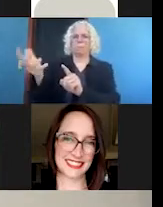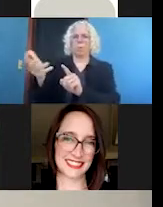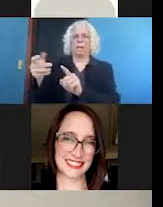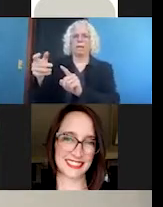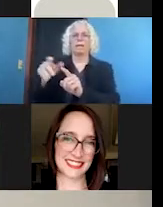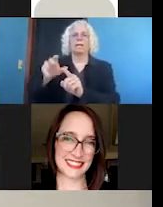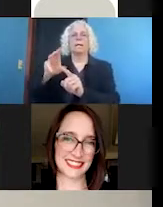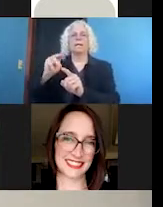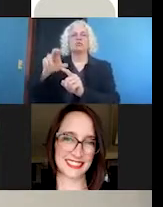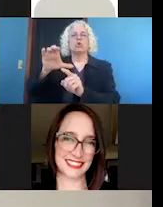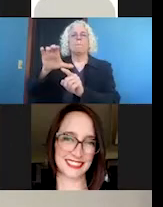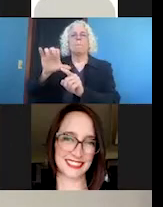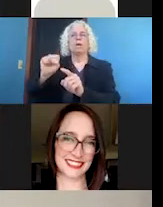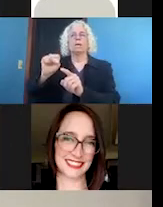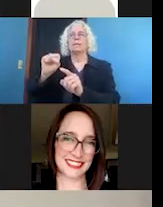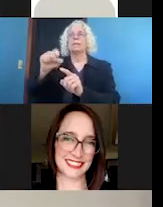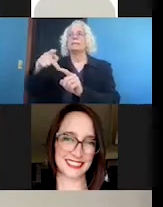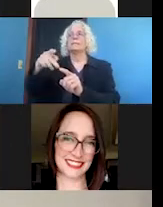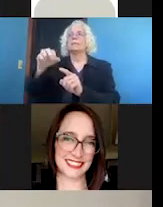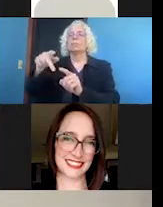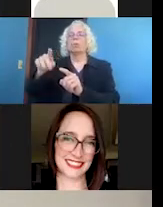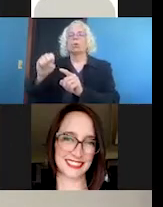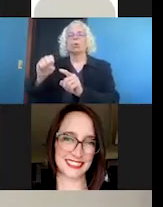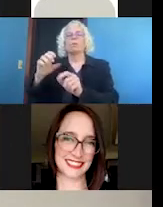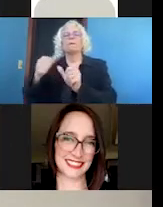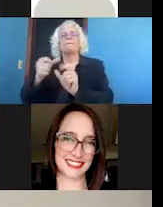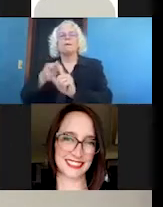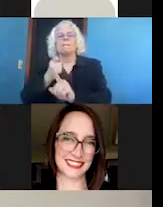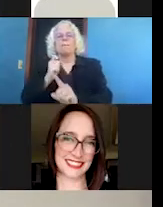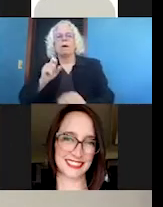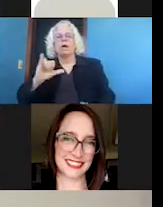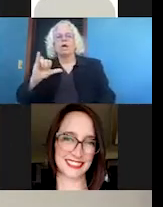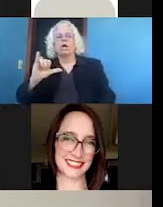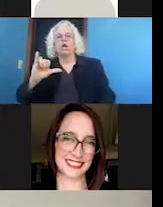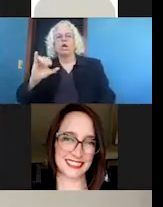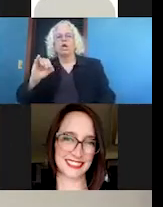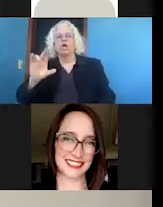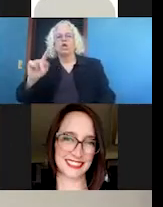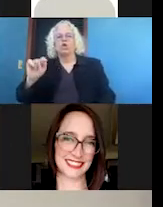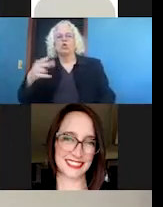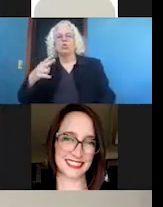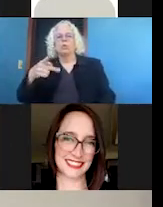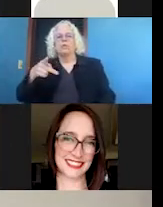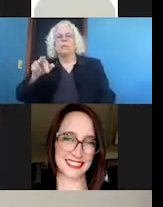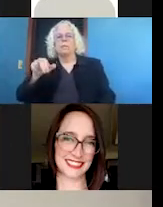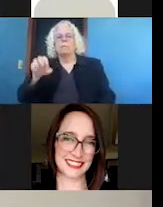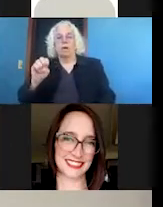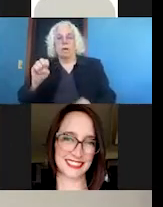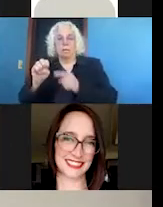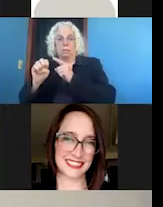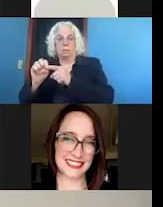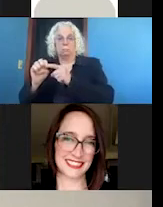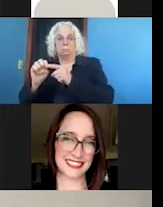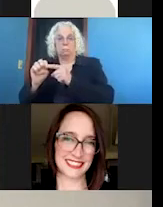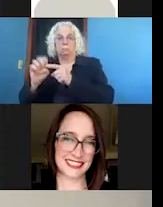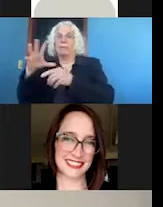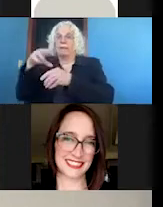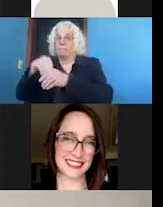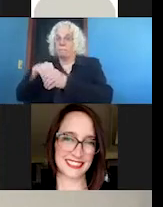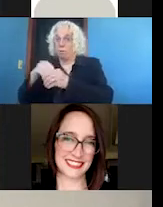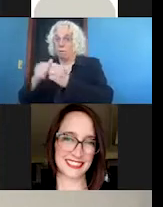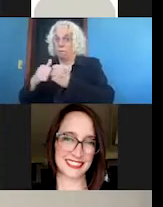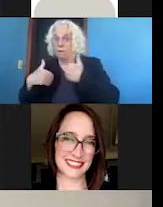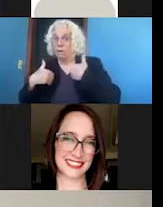Pope here with us, who's with Youth Prize and has been in kind of the thick of both the youth